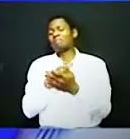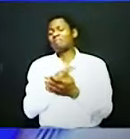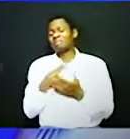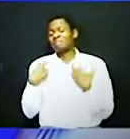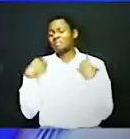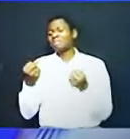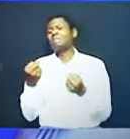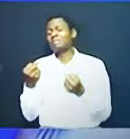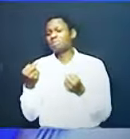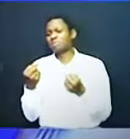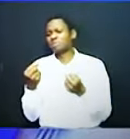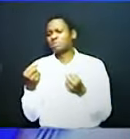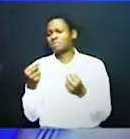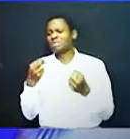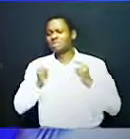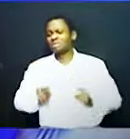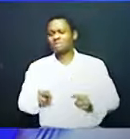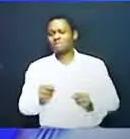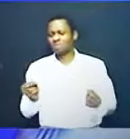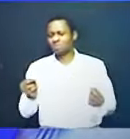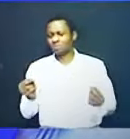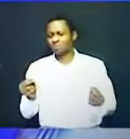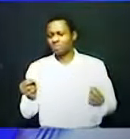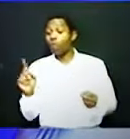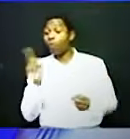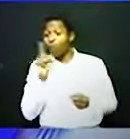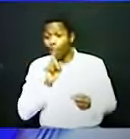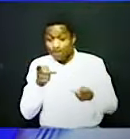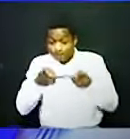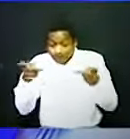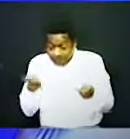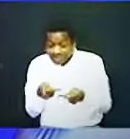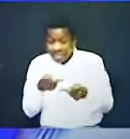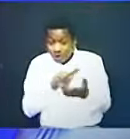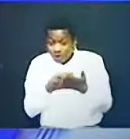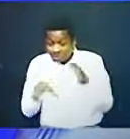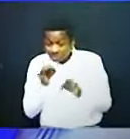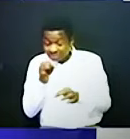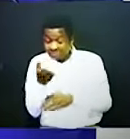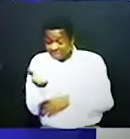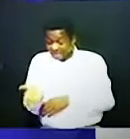church. Because wherever the spirit is, all the giftings are